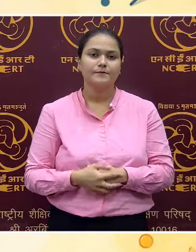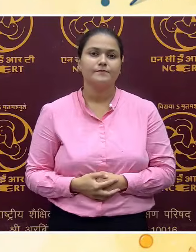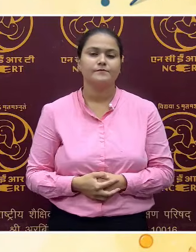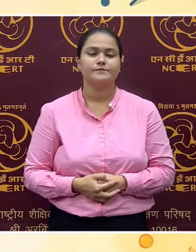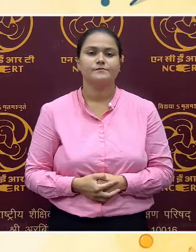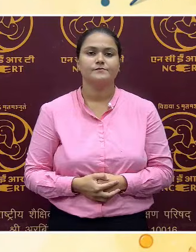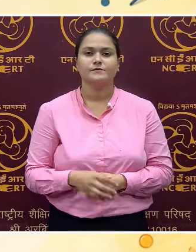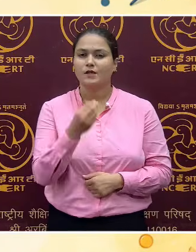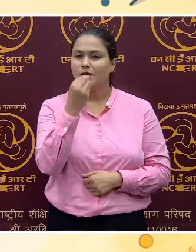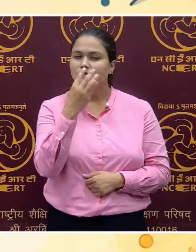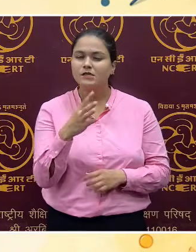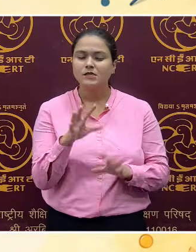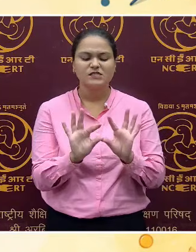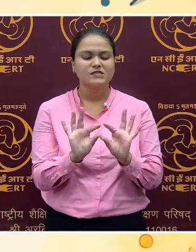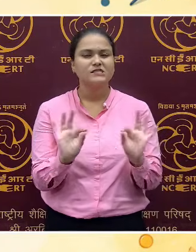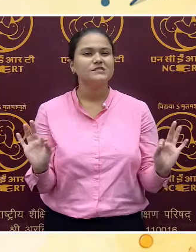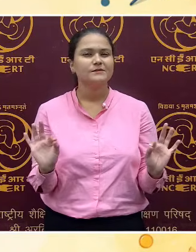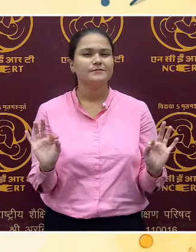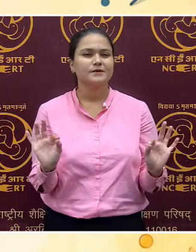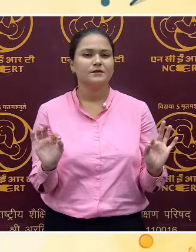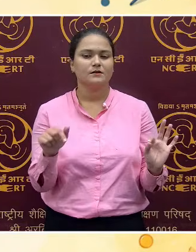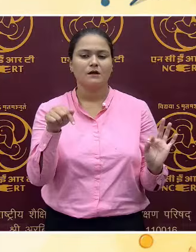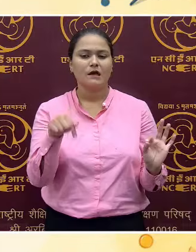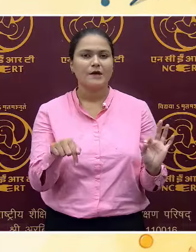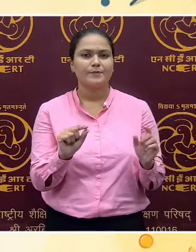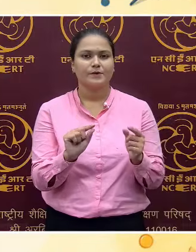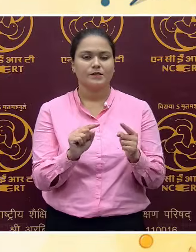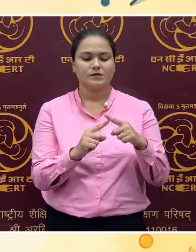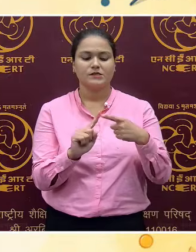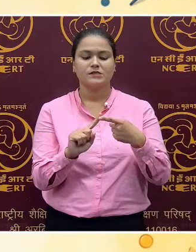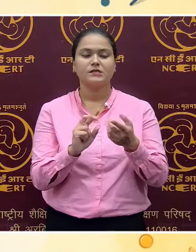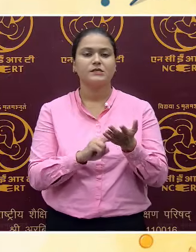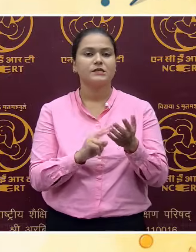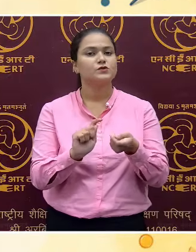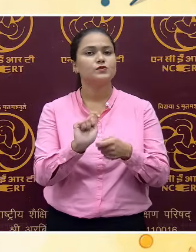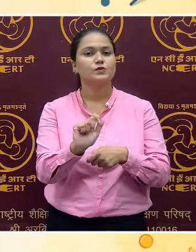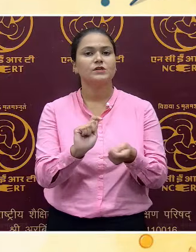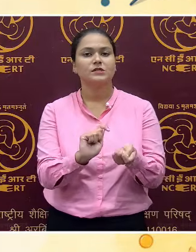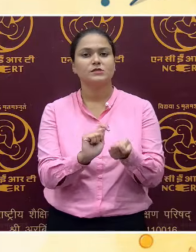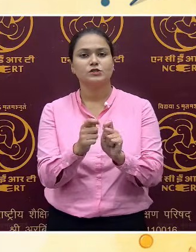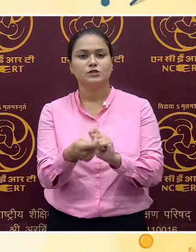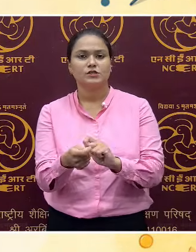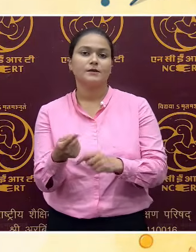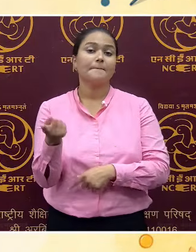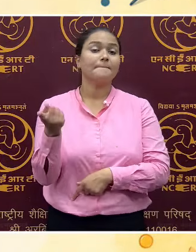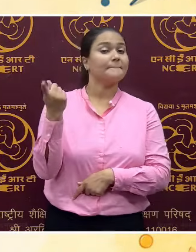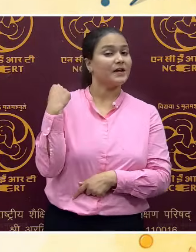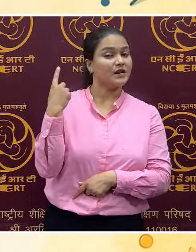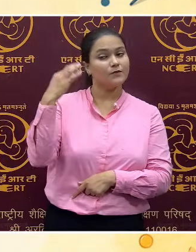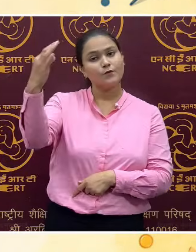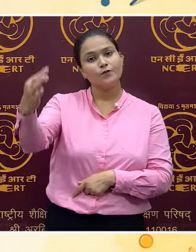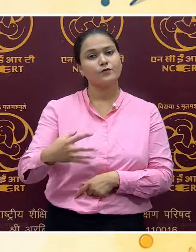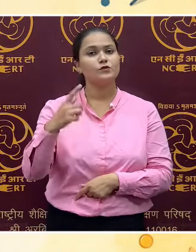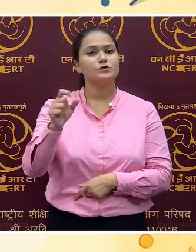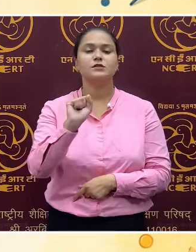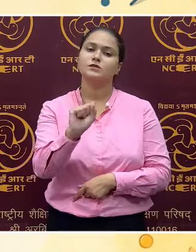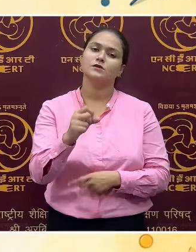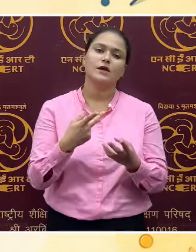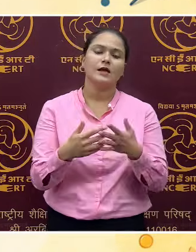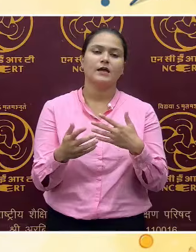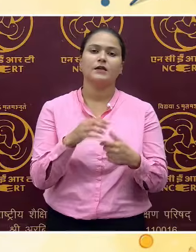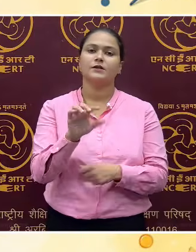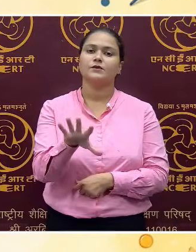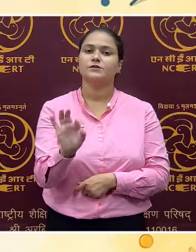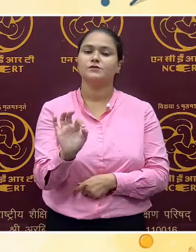it is simple present tense. We can change it to all the different kinds of tenses as well. So let's operate